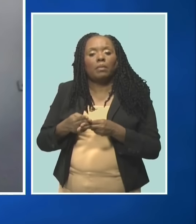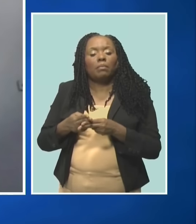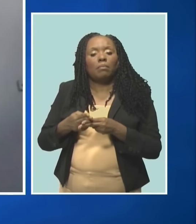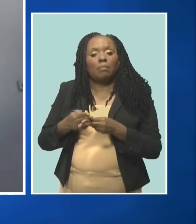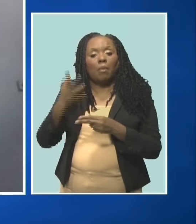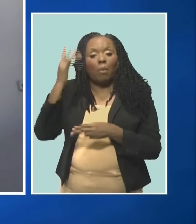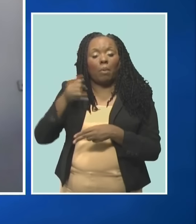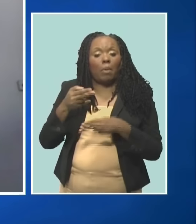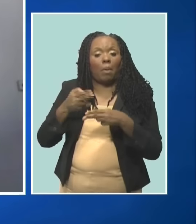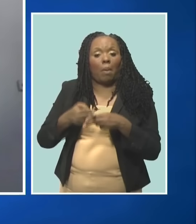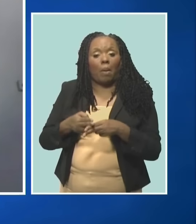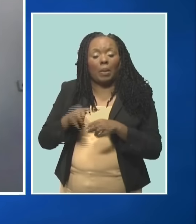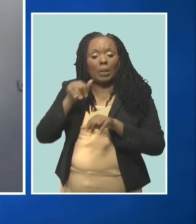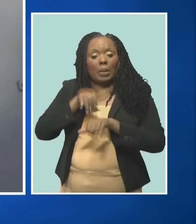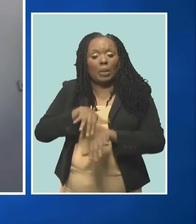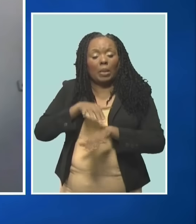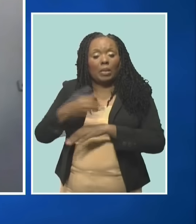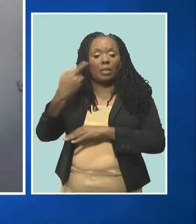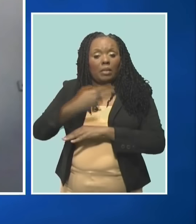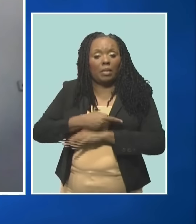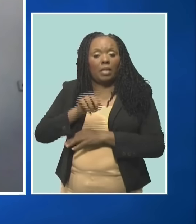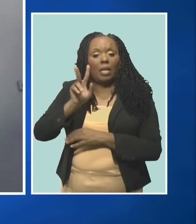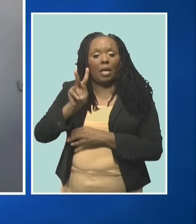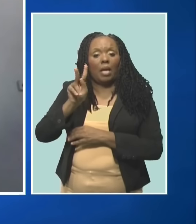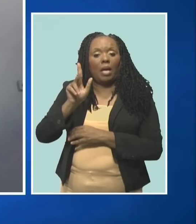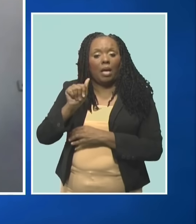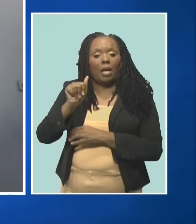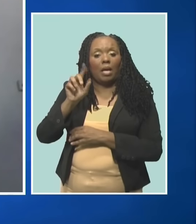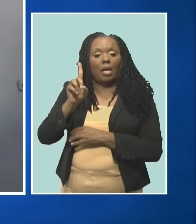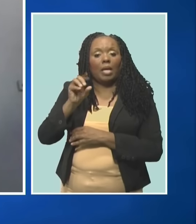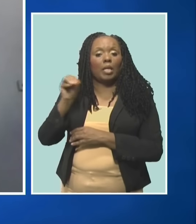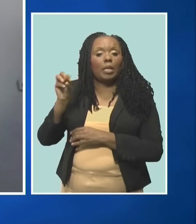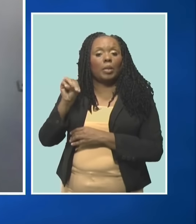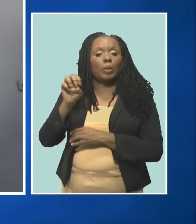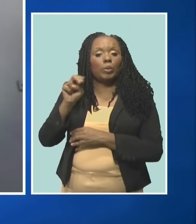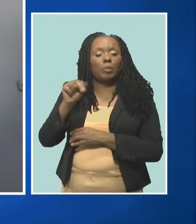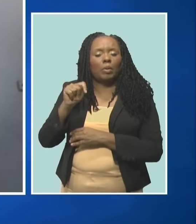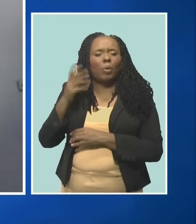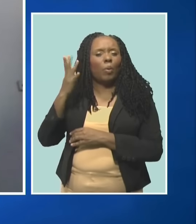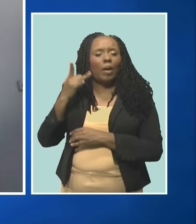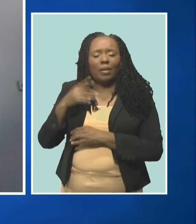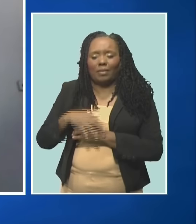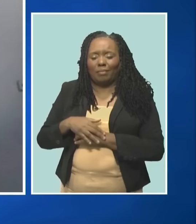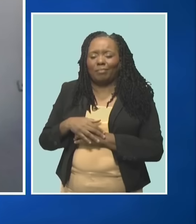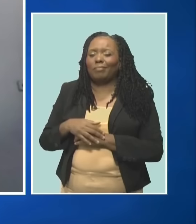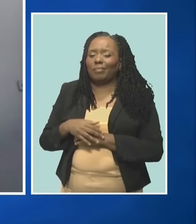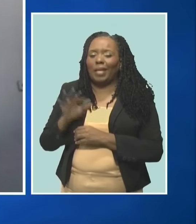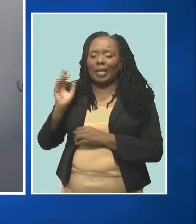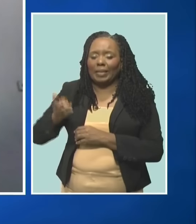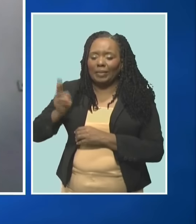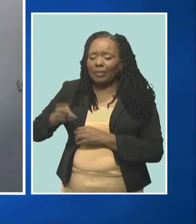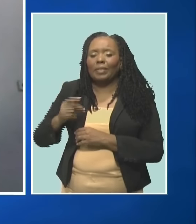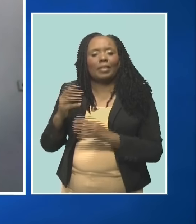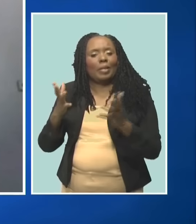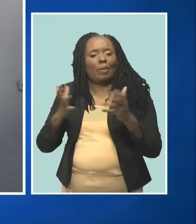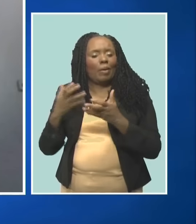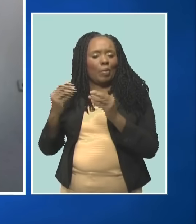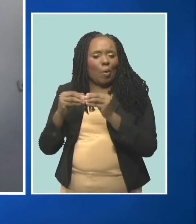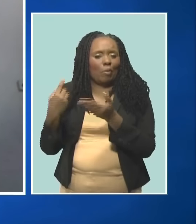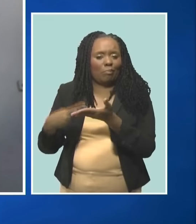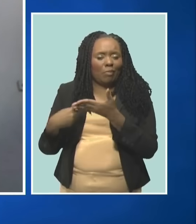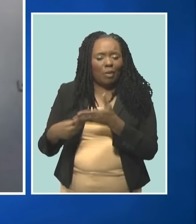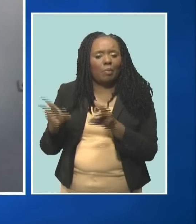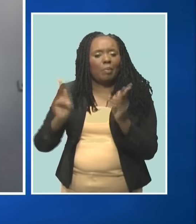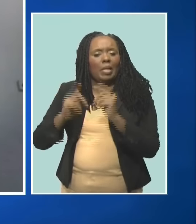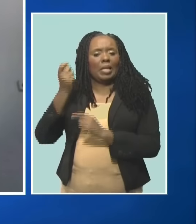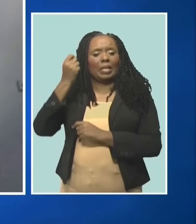bit more about the history, a little bit more about the why. And I think that if we can do that, it can engender those conversations on a greater level of